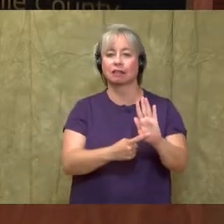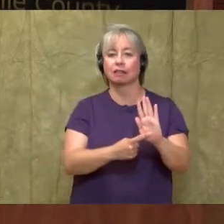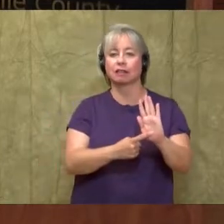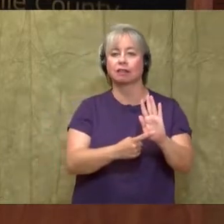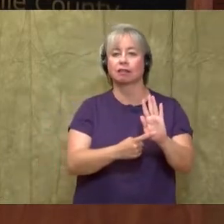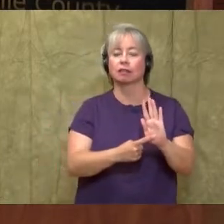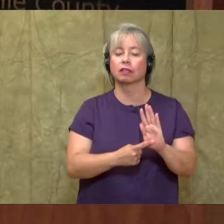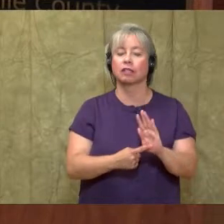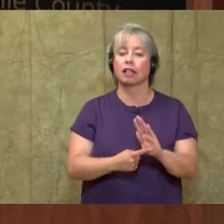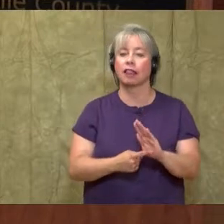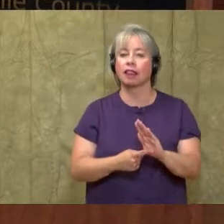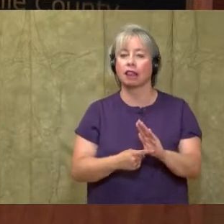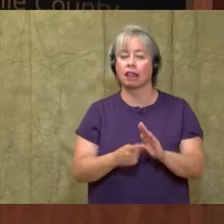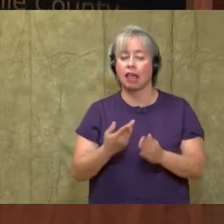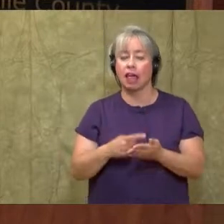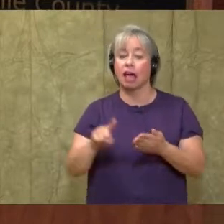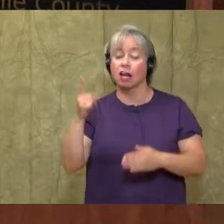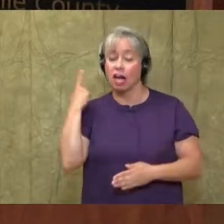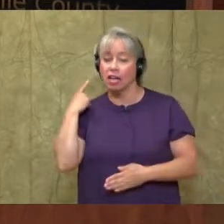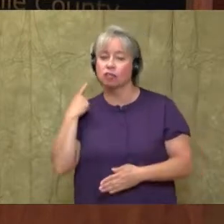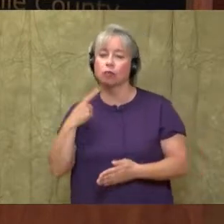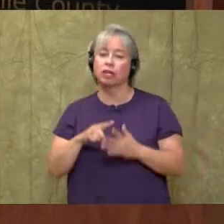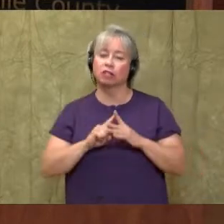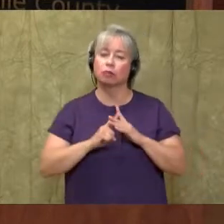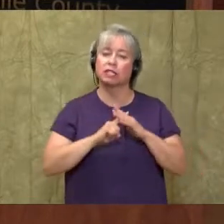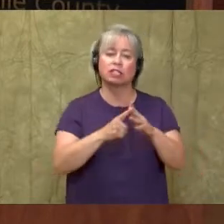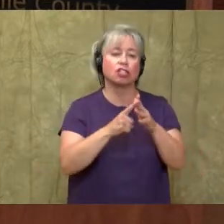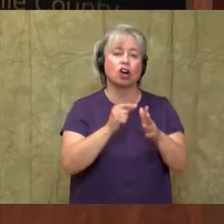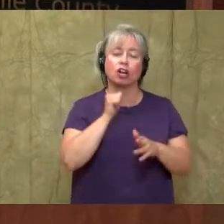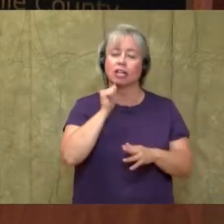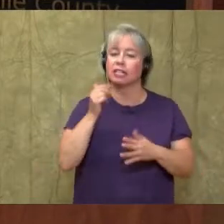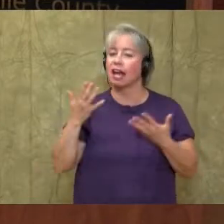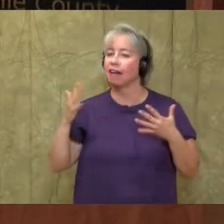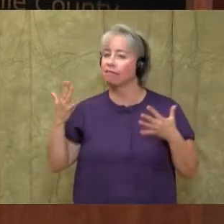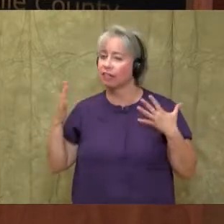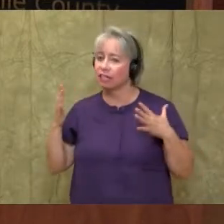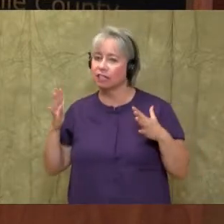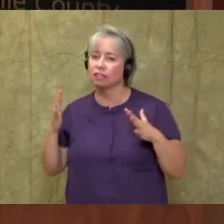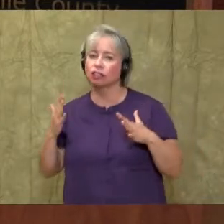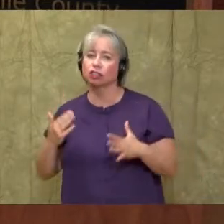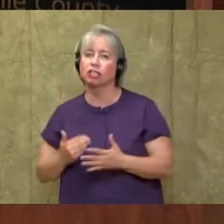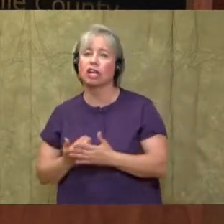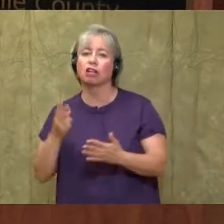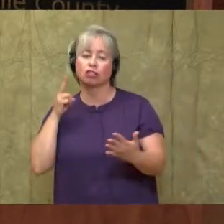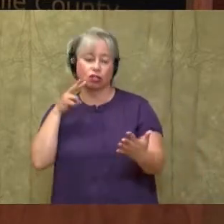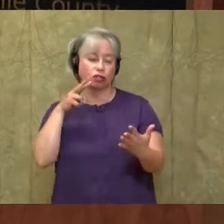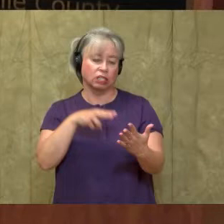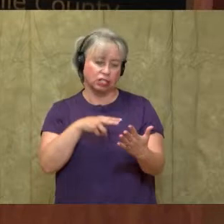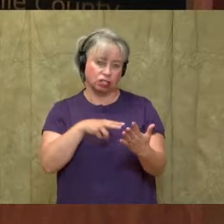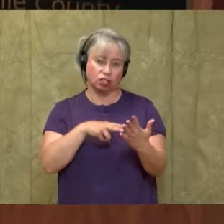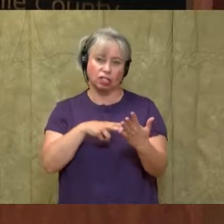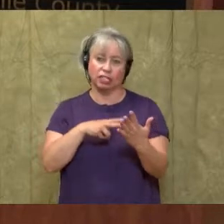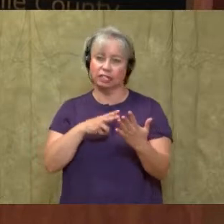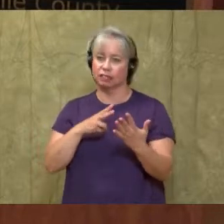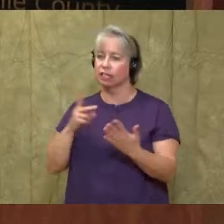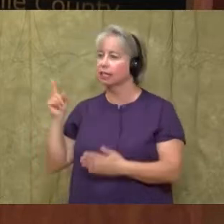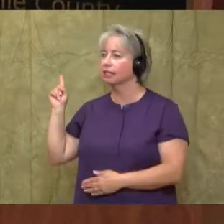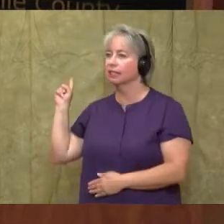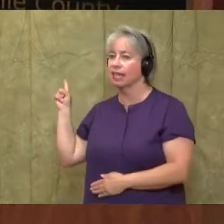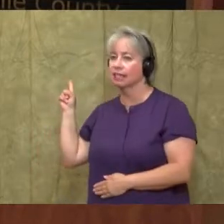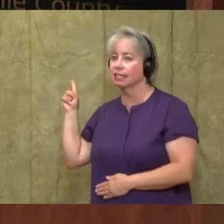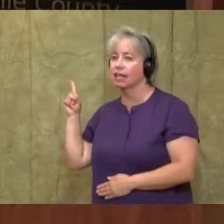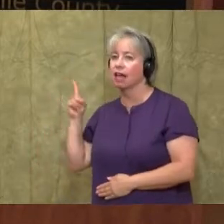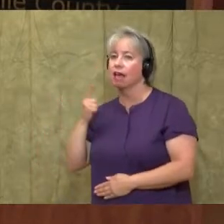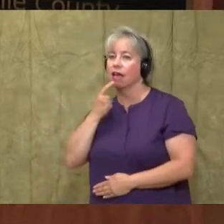we were finishing up. We ran out of time last week, and we were finishing up. So let's look back at this one. Example number 2